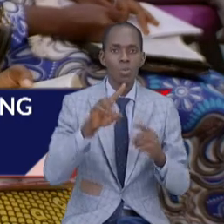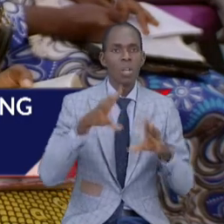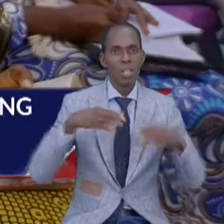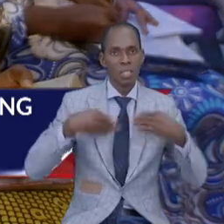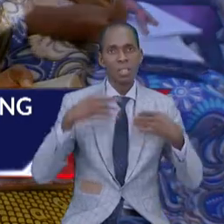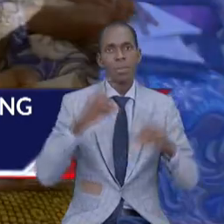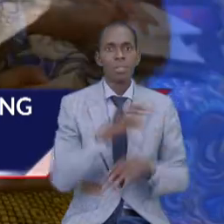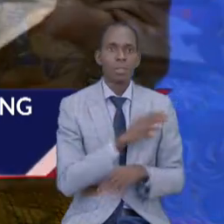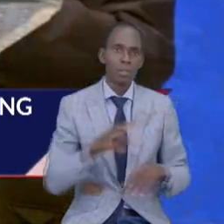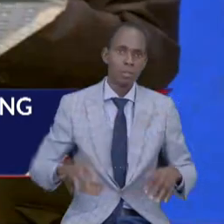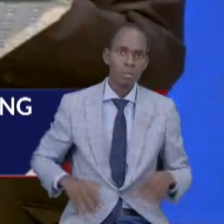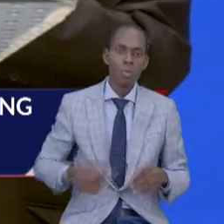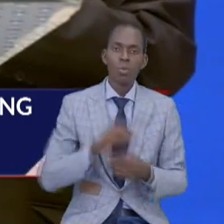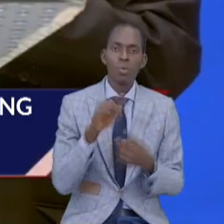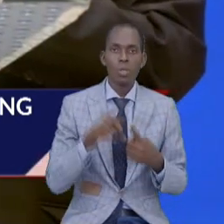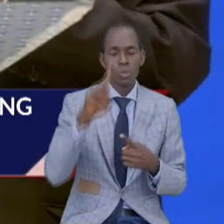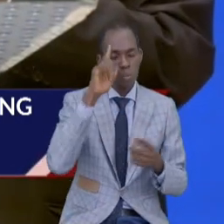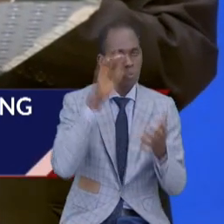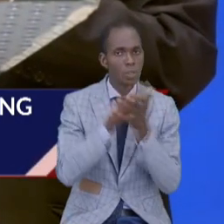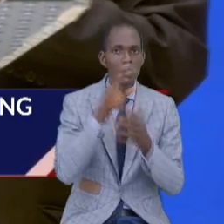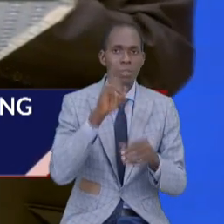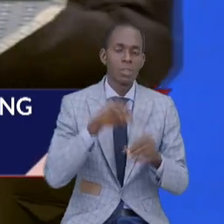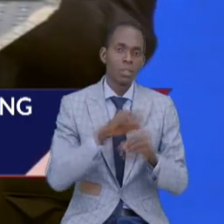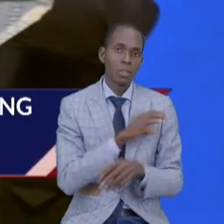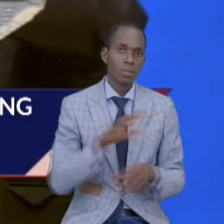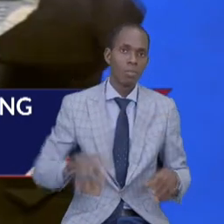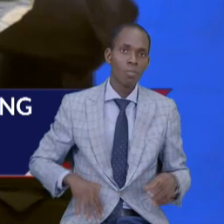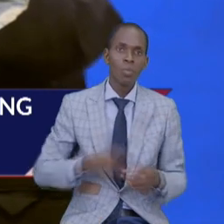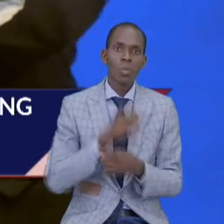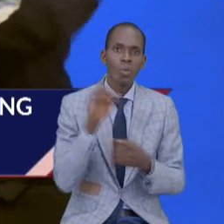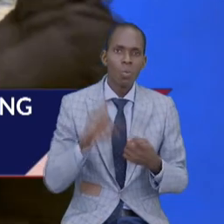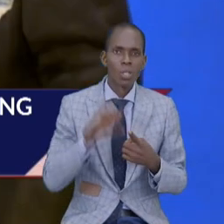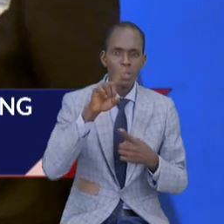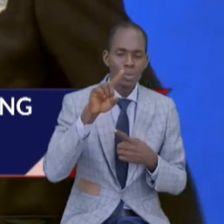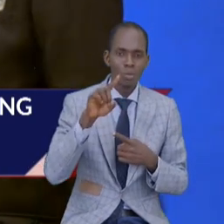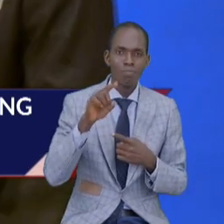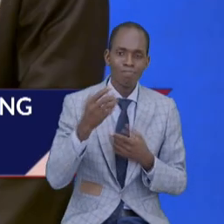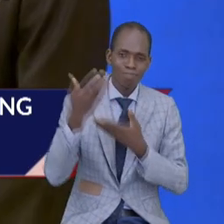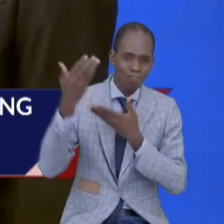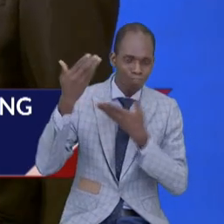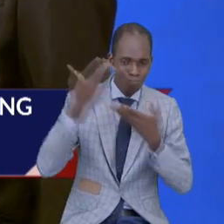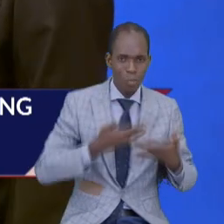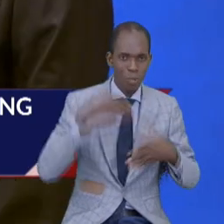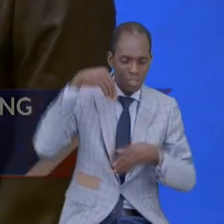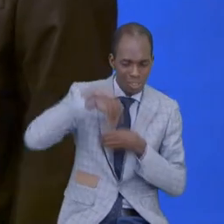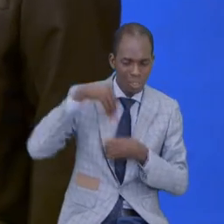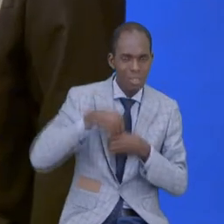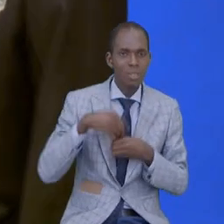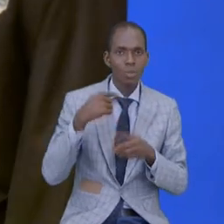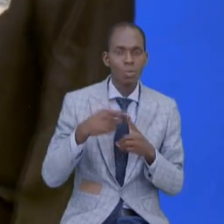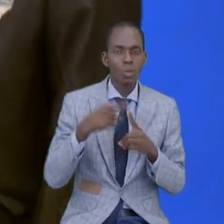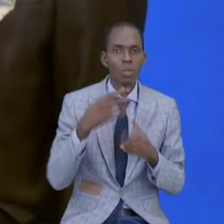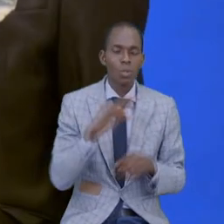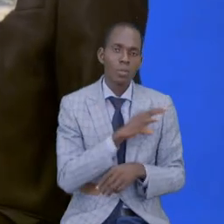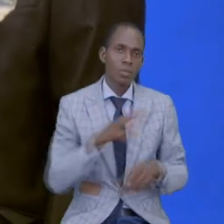Christ, when you believed in Christ, when you internalized the message of Christ, when